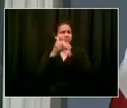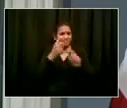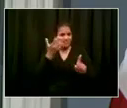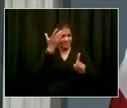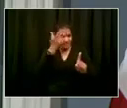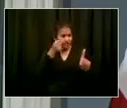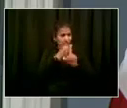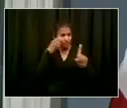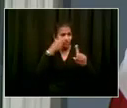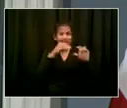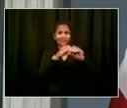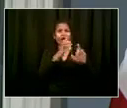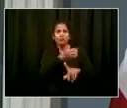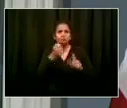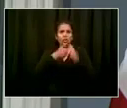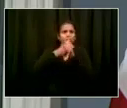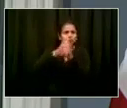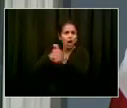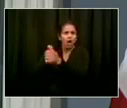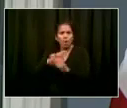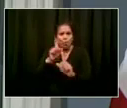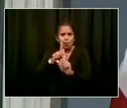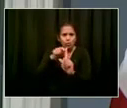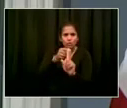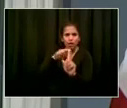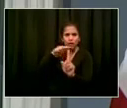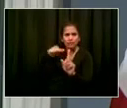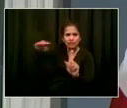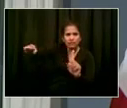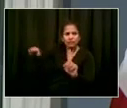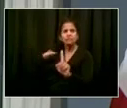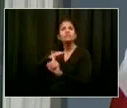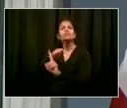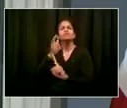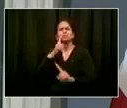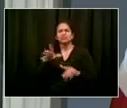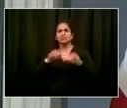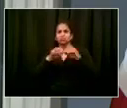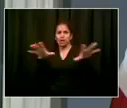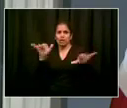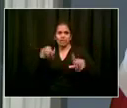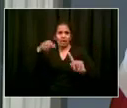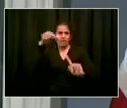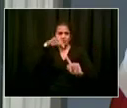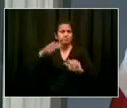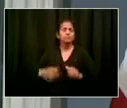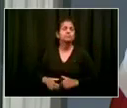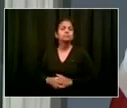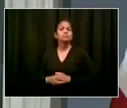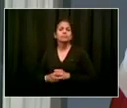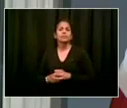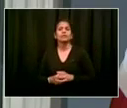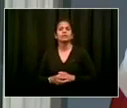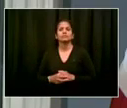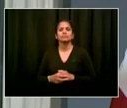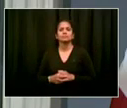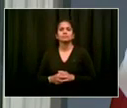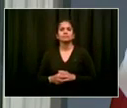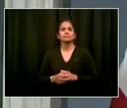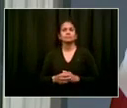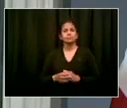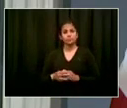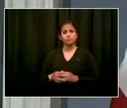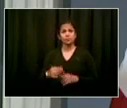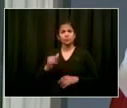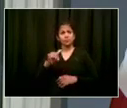level of COVID has stayed low. All of us have a role to play in keeping that level low. And it